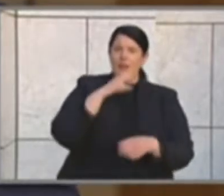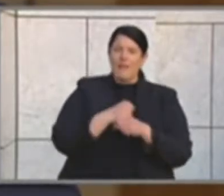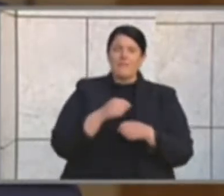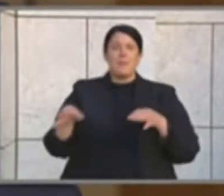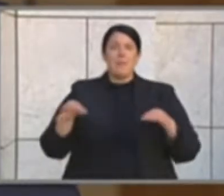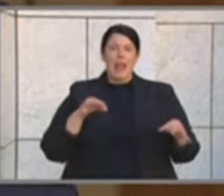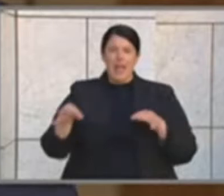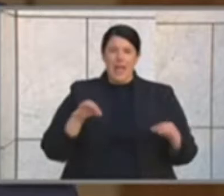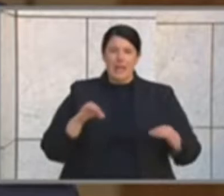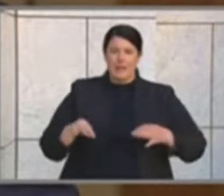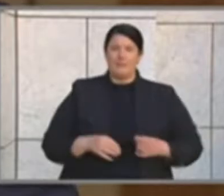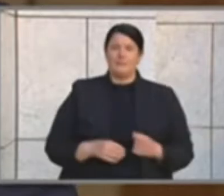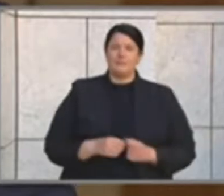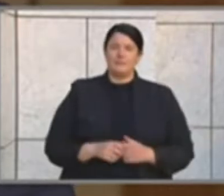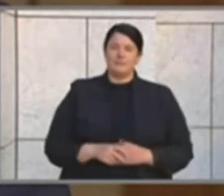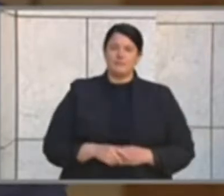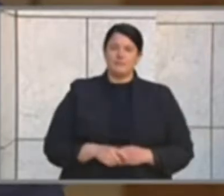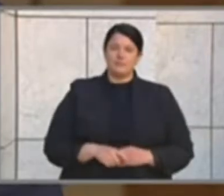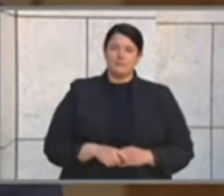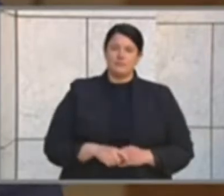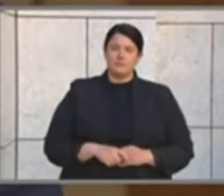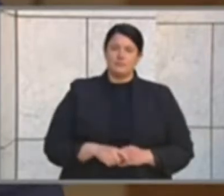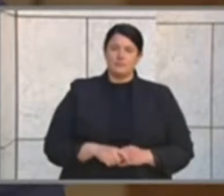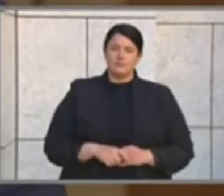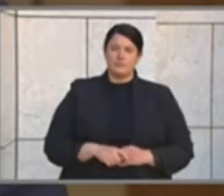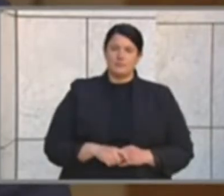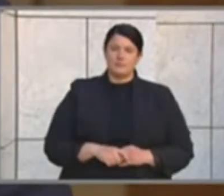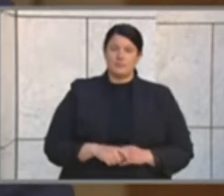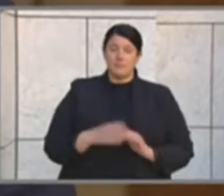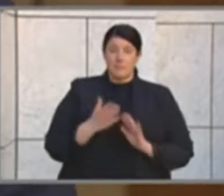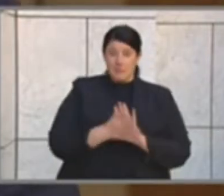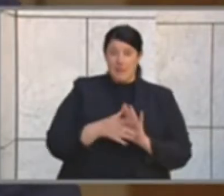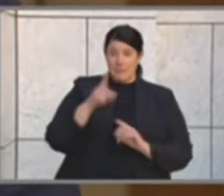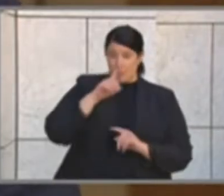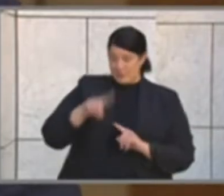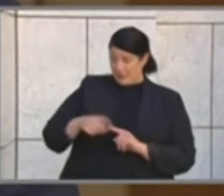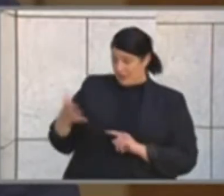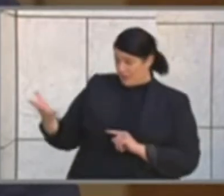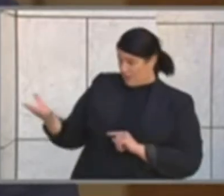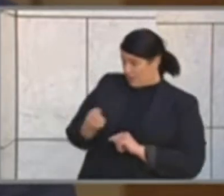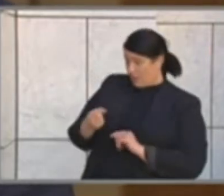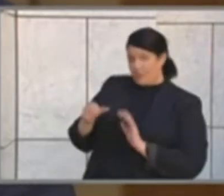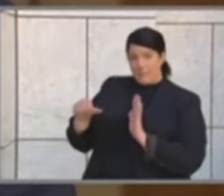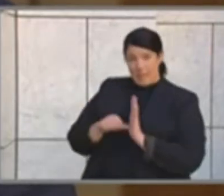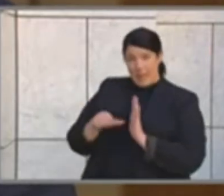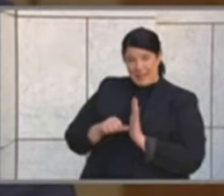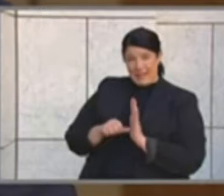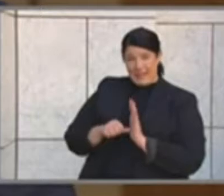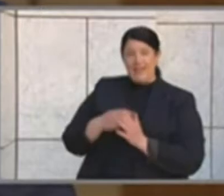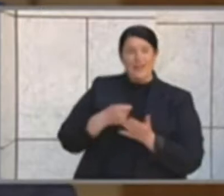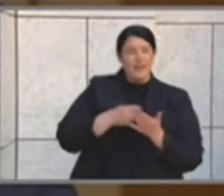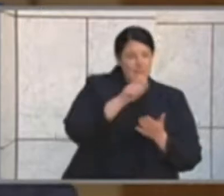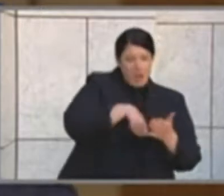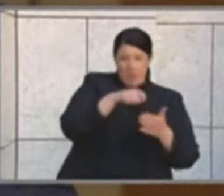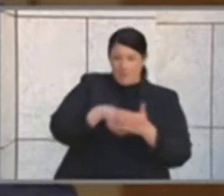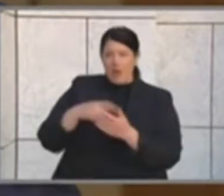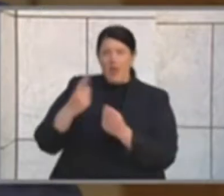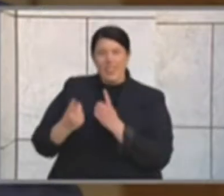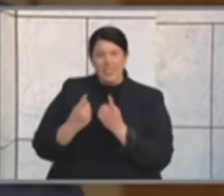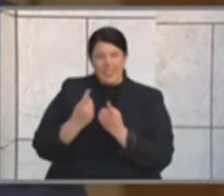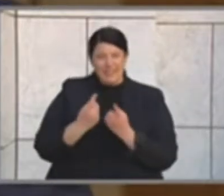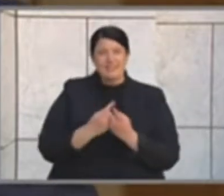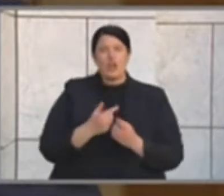lifted. And also as a result, the economy will be better off by $9.4 billion a